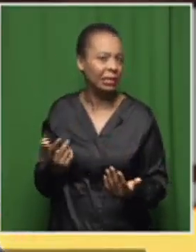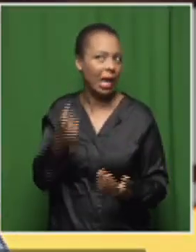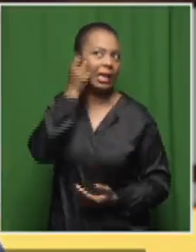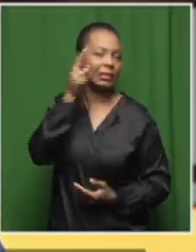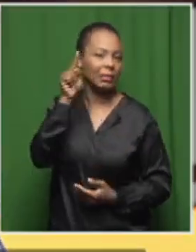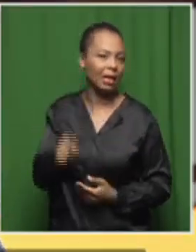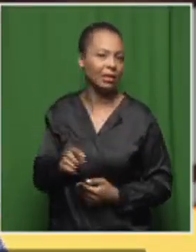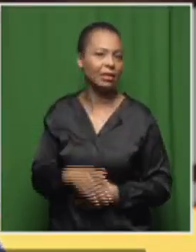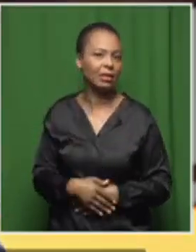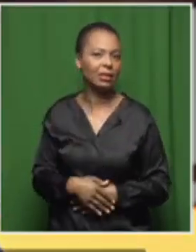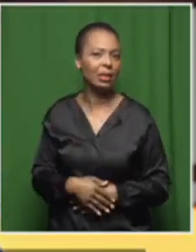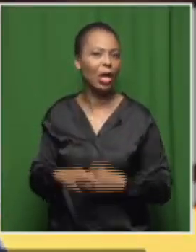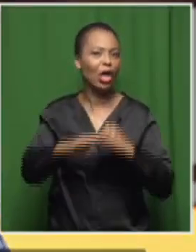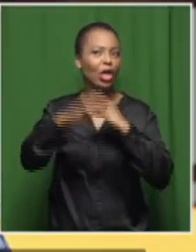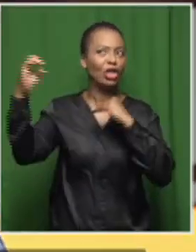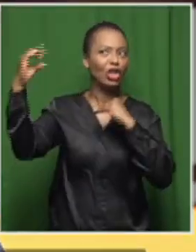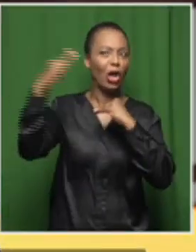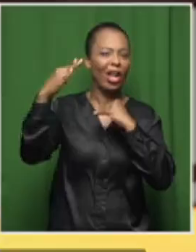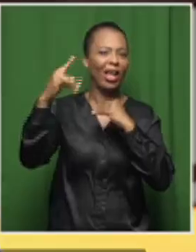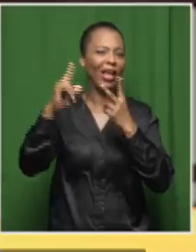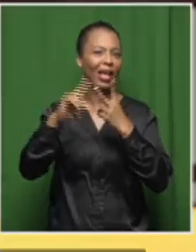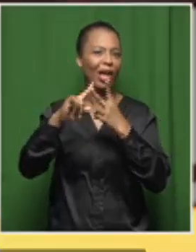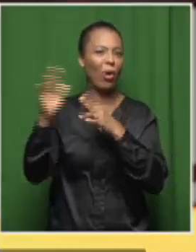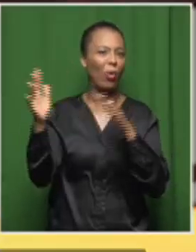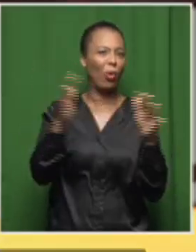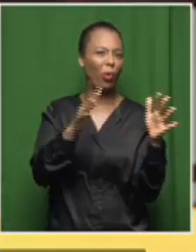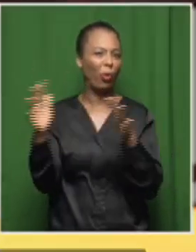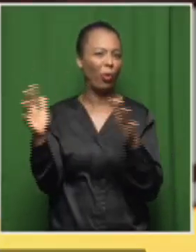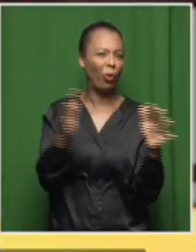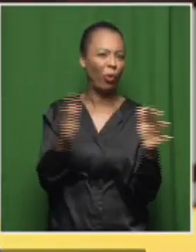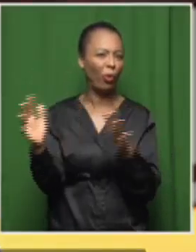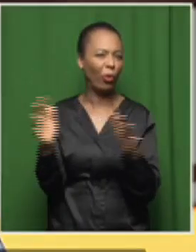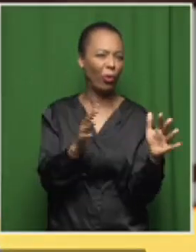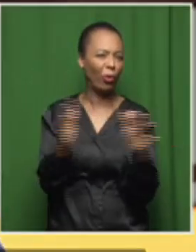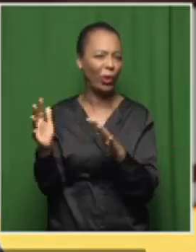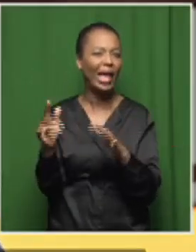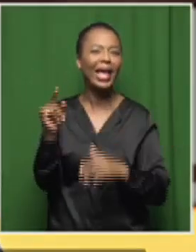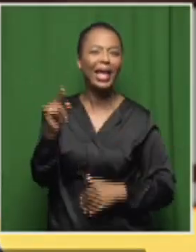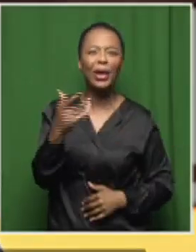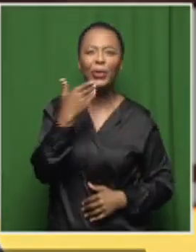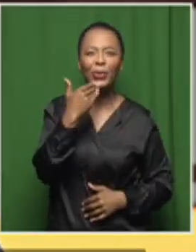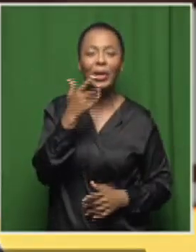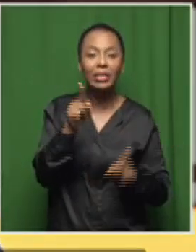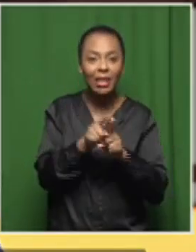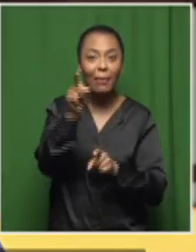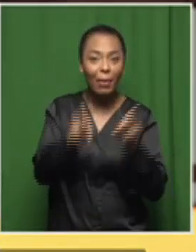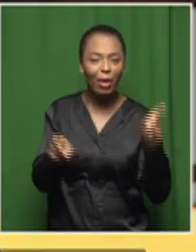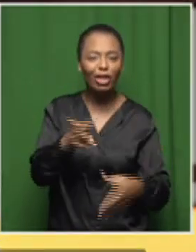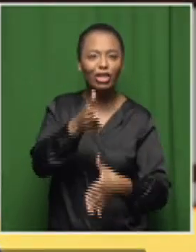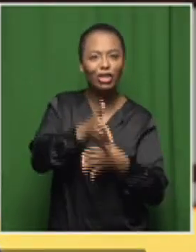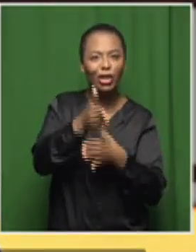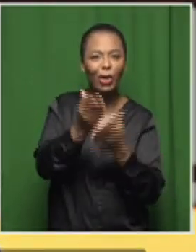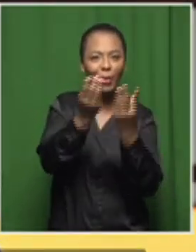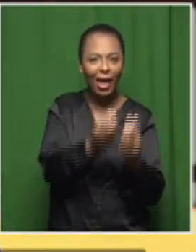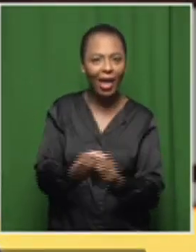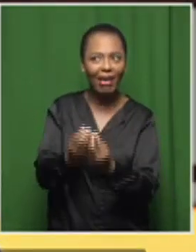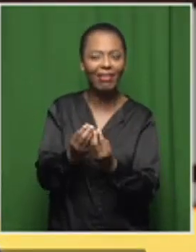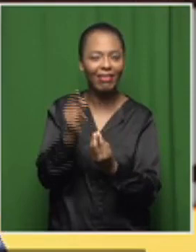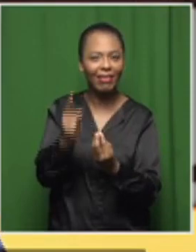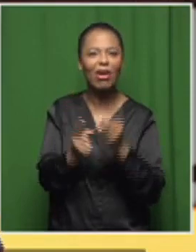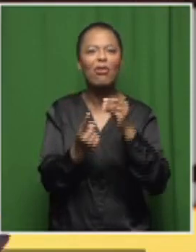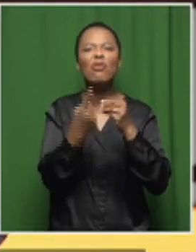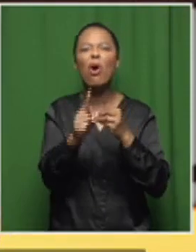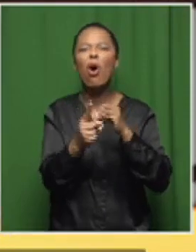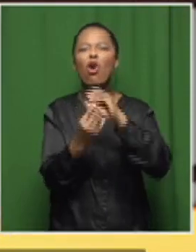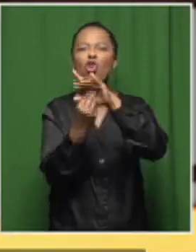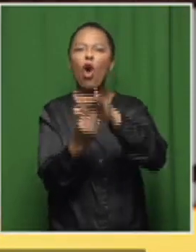solar, wind, but who, all the people who have jobs in the coal industry, for example,